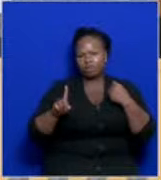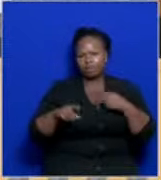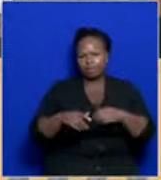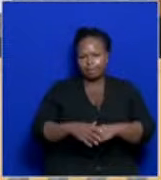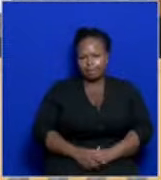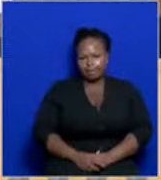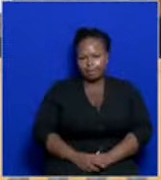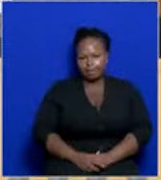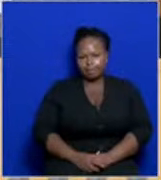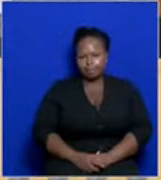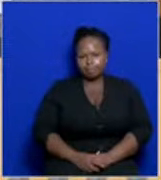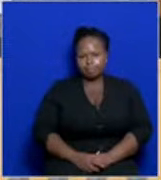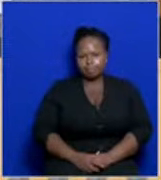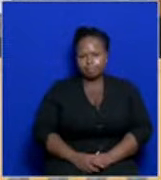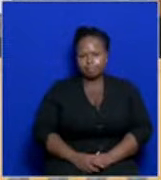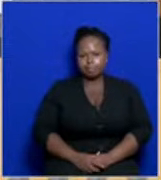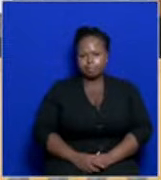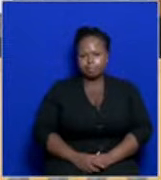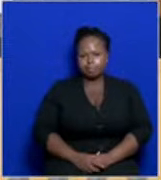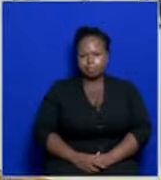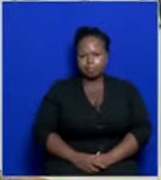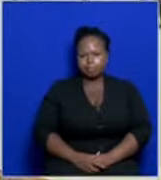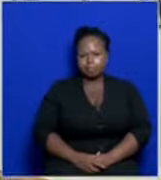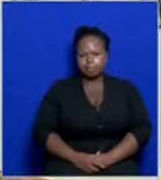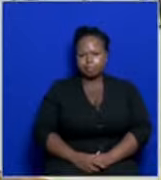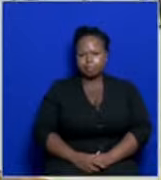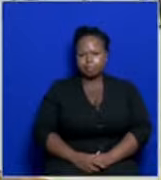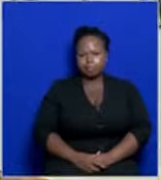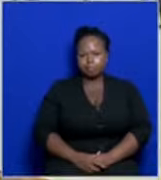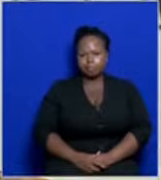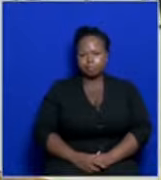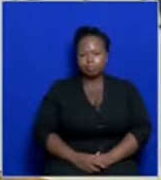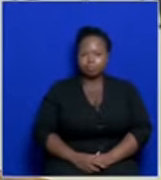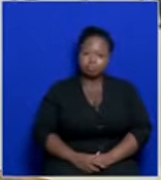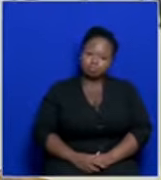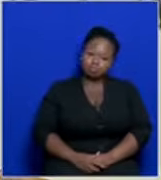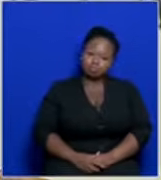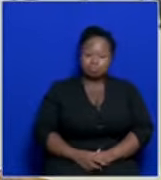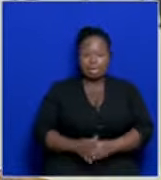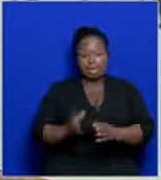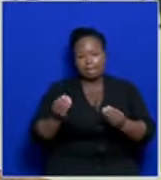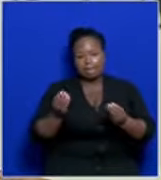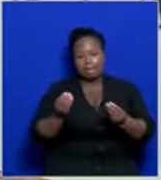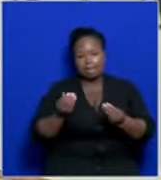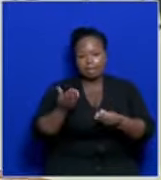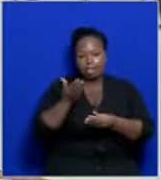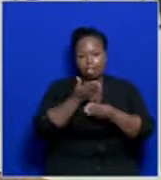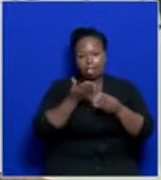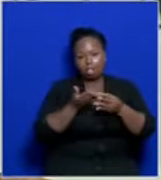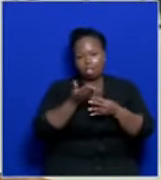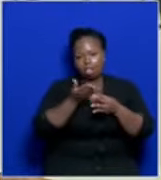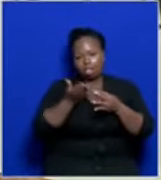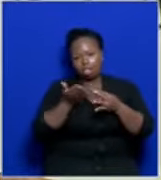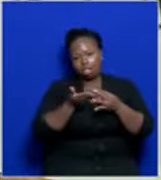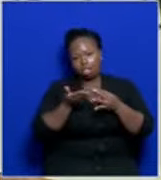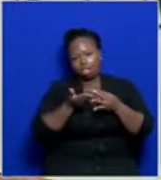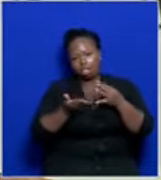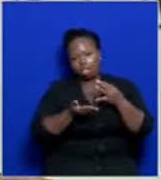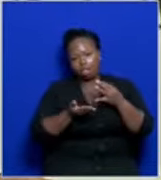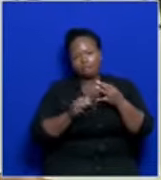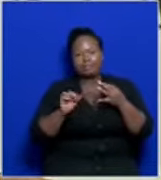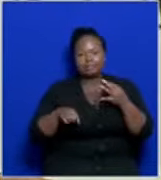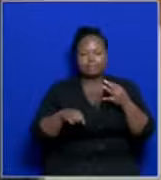Is that problem of misplacing the numbering? You're correct. At 581 in actually the 6th of